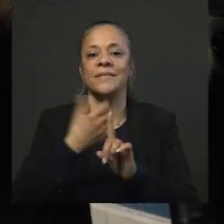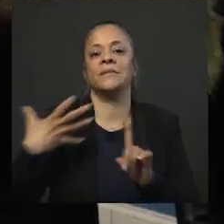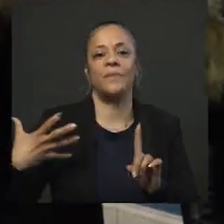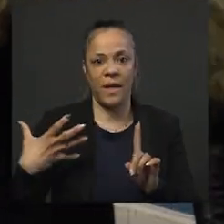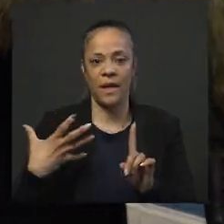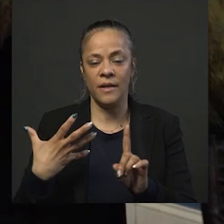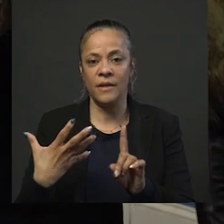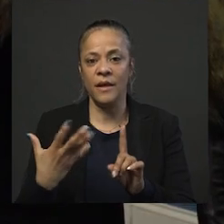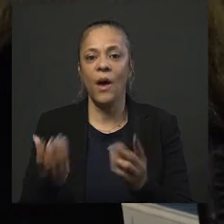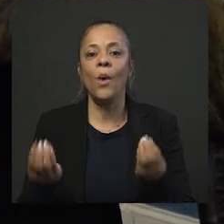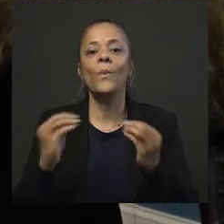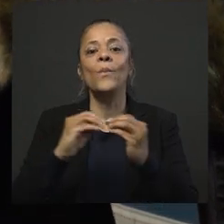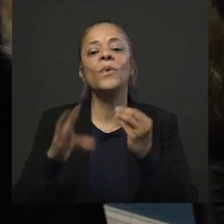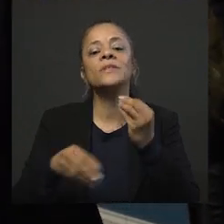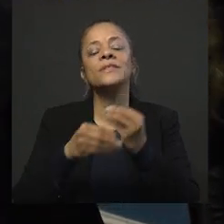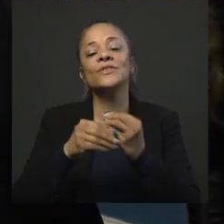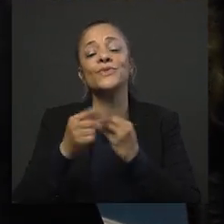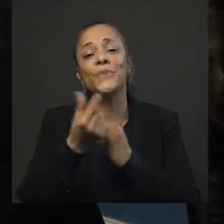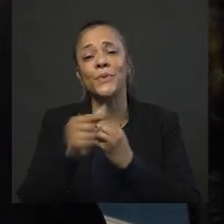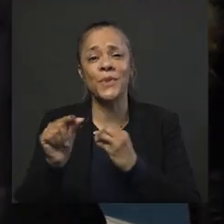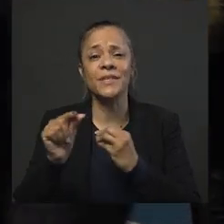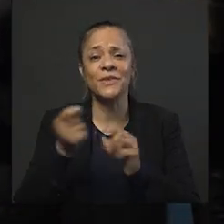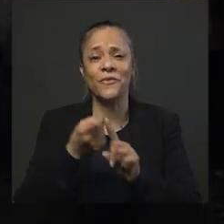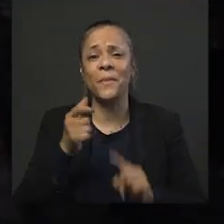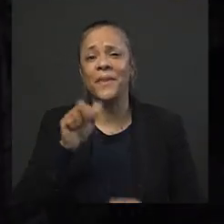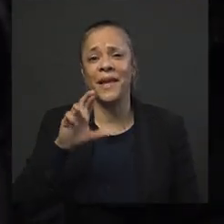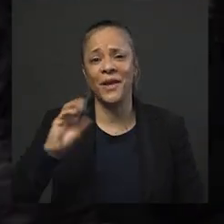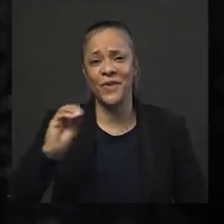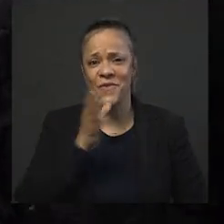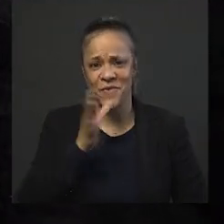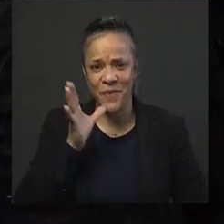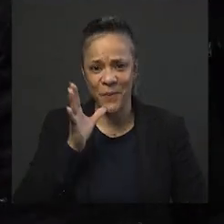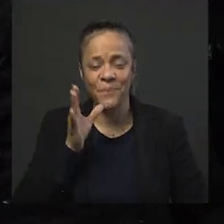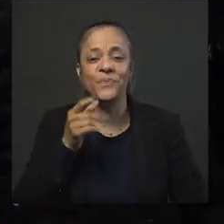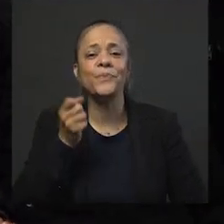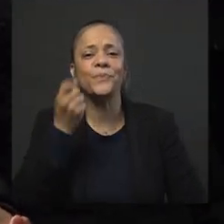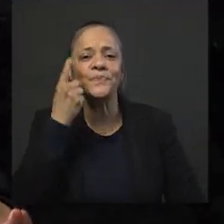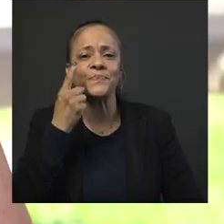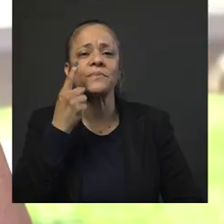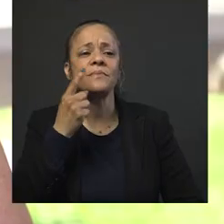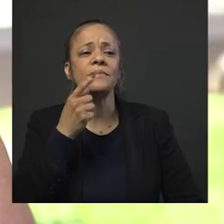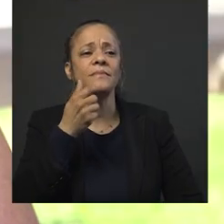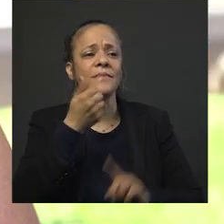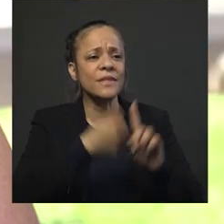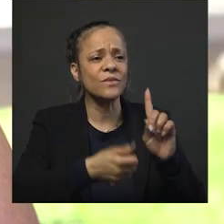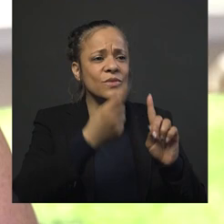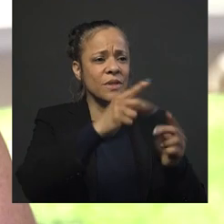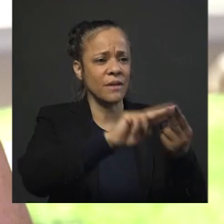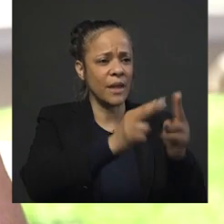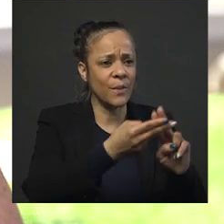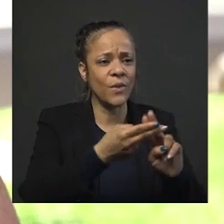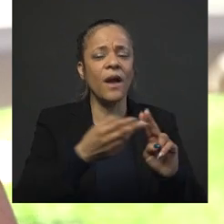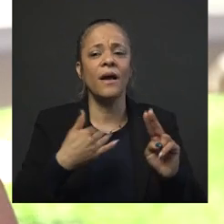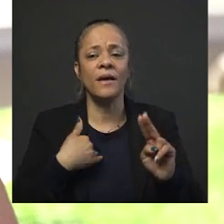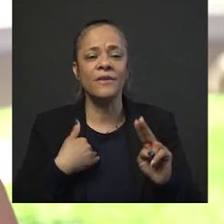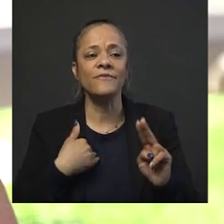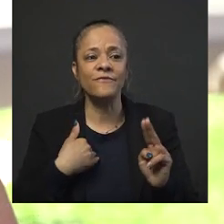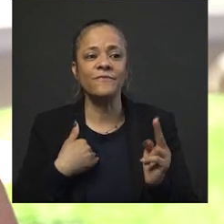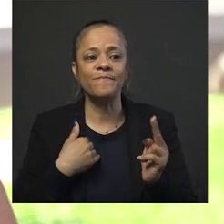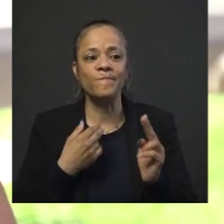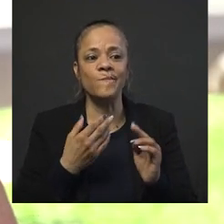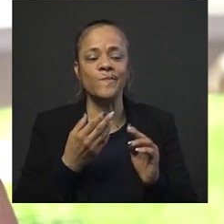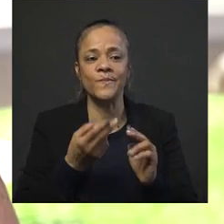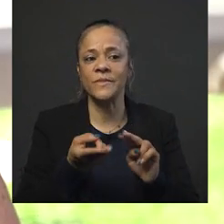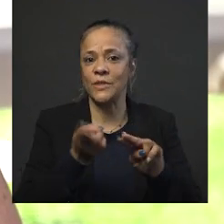And we hope to expand that reach with additional greens from our Aero Farms. we understand that, you know, every